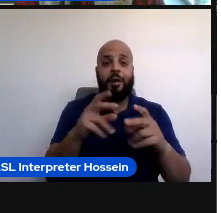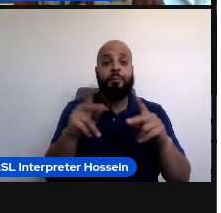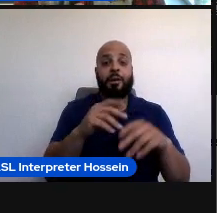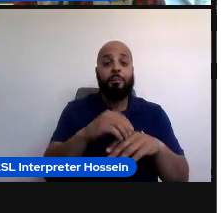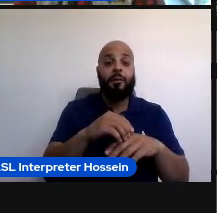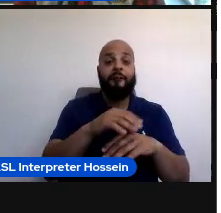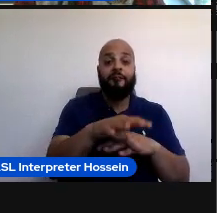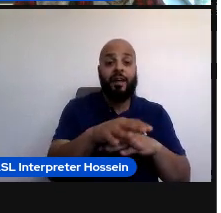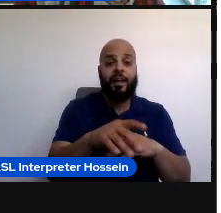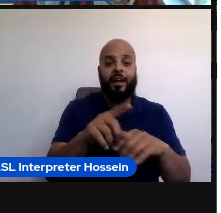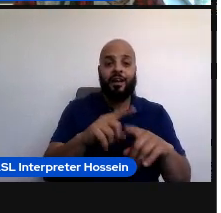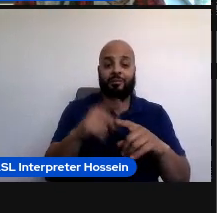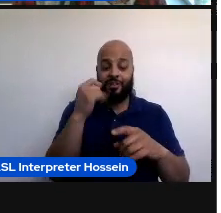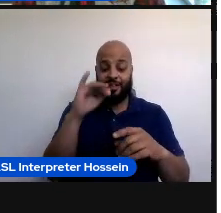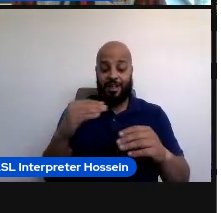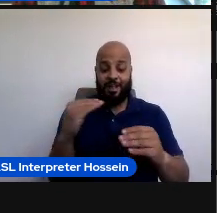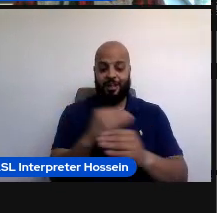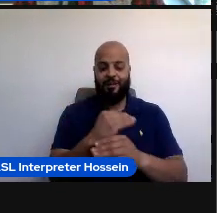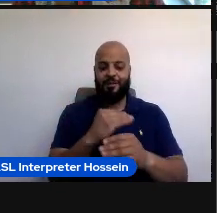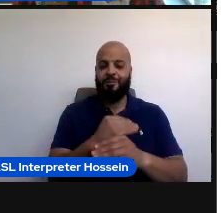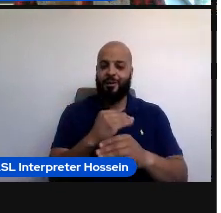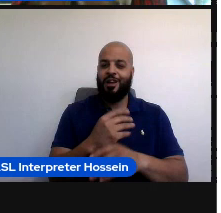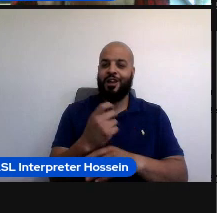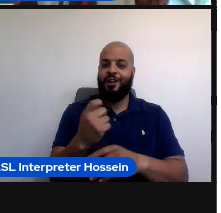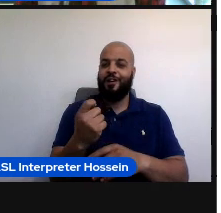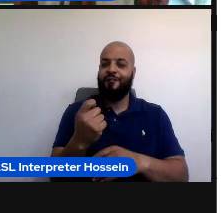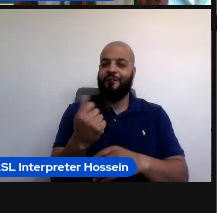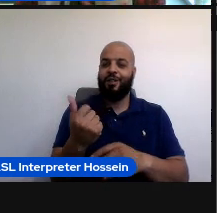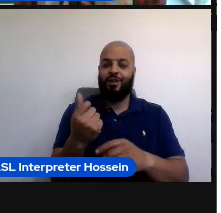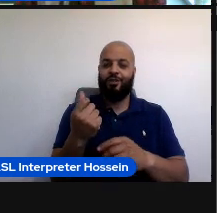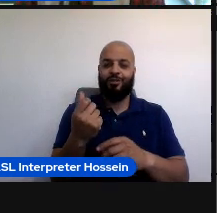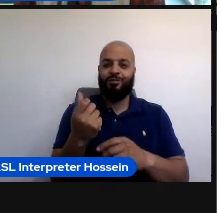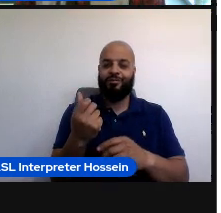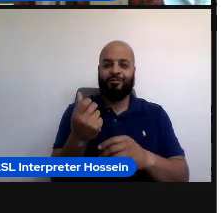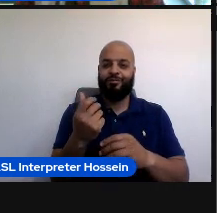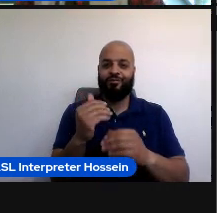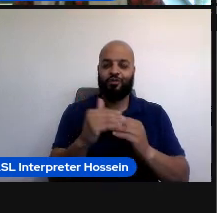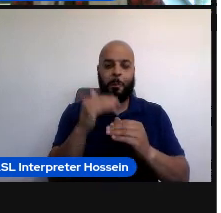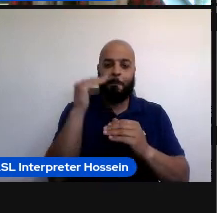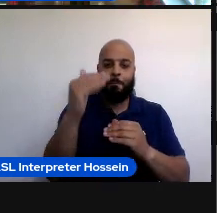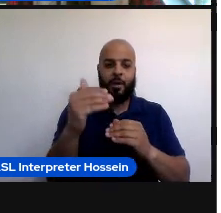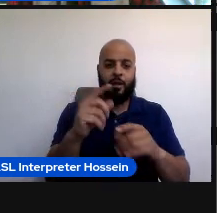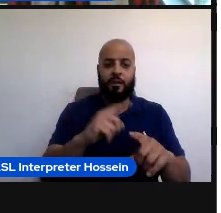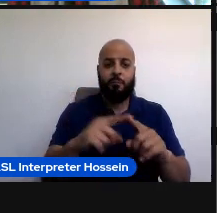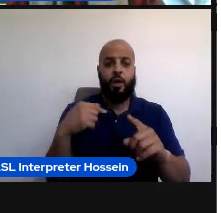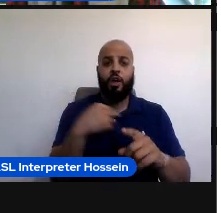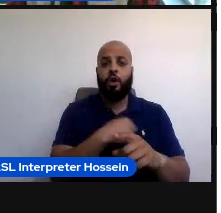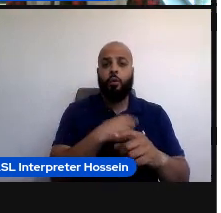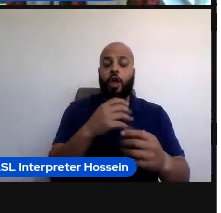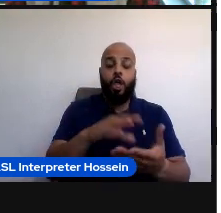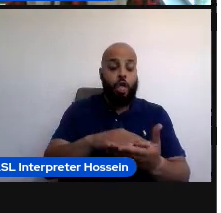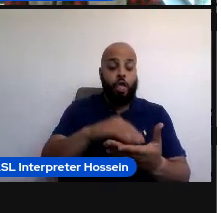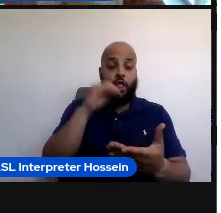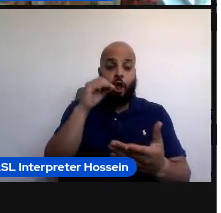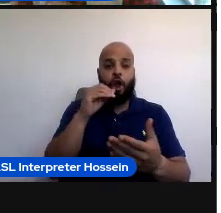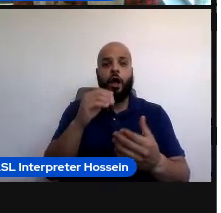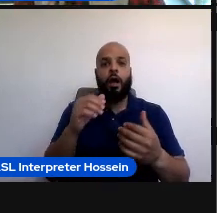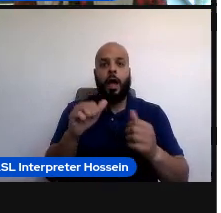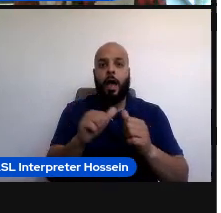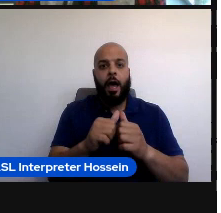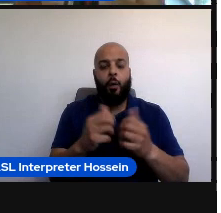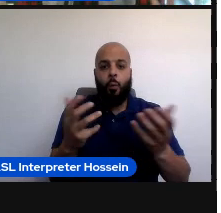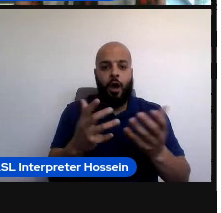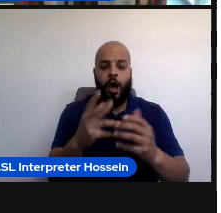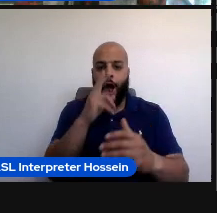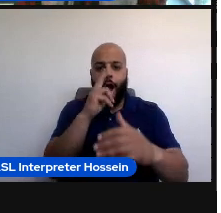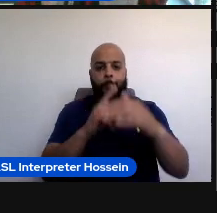the mathematics on that was a little bit beyond my team. But what we ended up walking away with is a predictive tool, because the Melvin